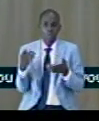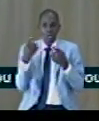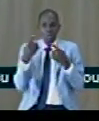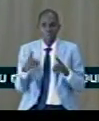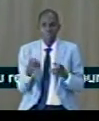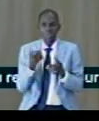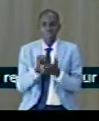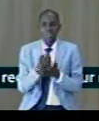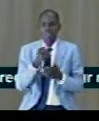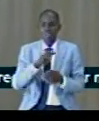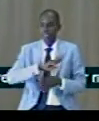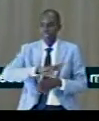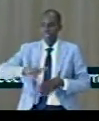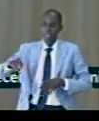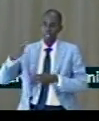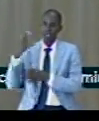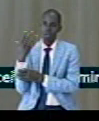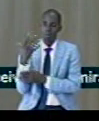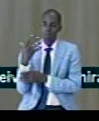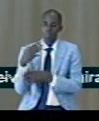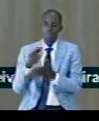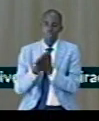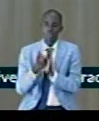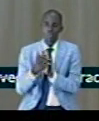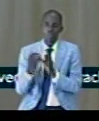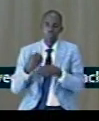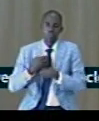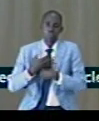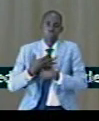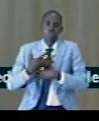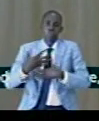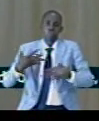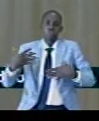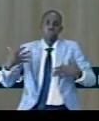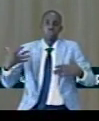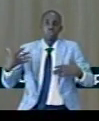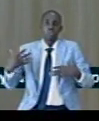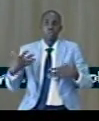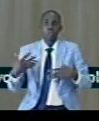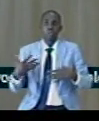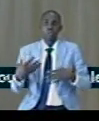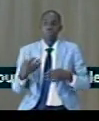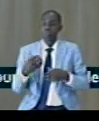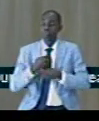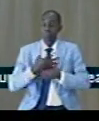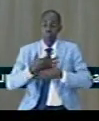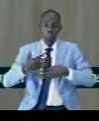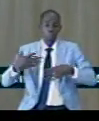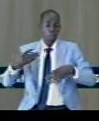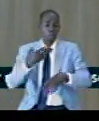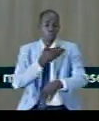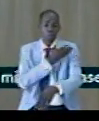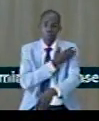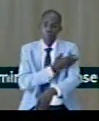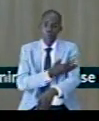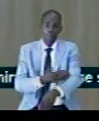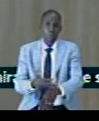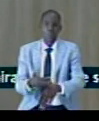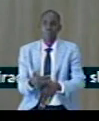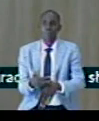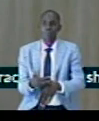right hand here swallowed. The thing swallowed from up here down. That, let me say,